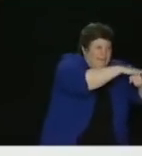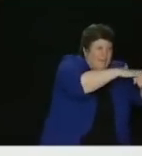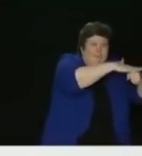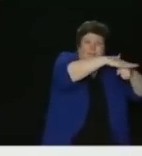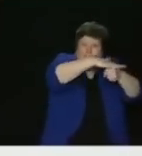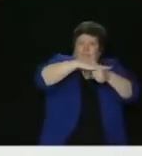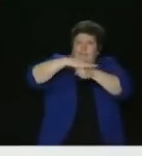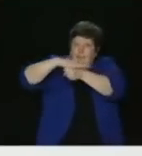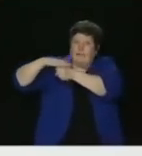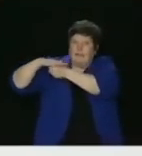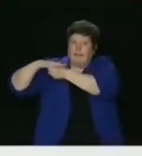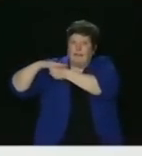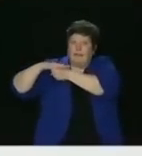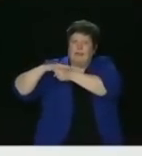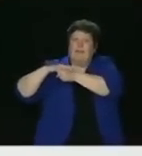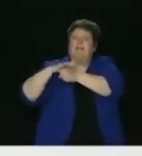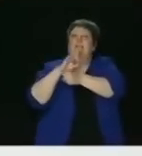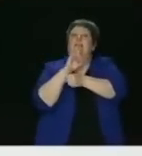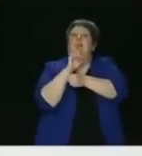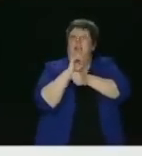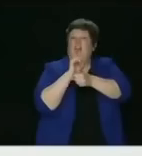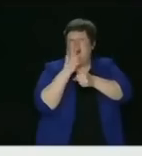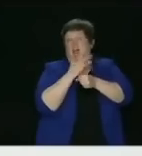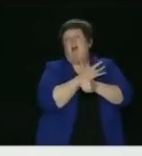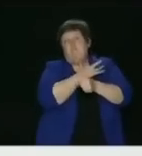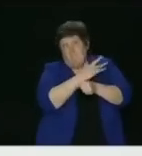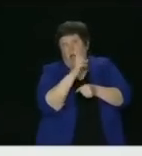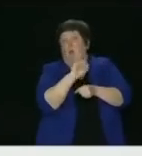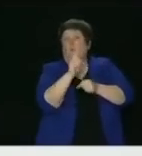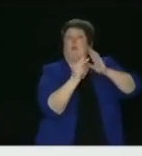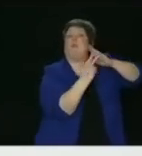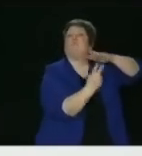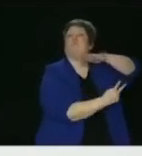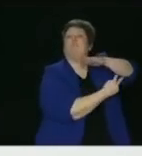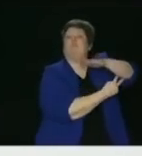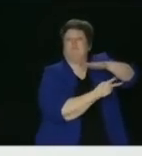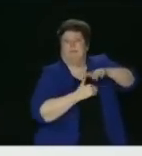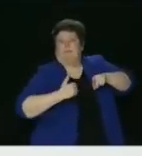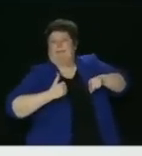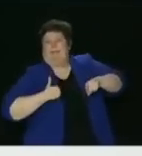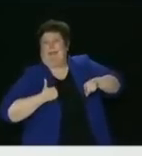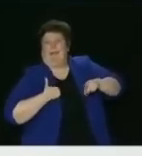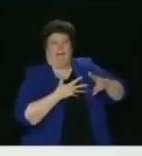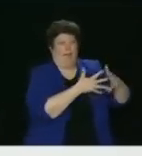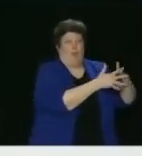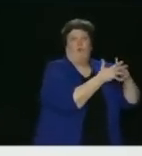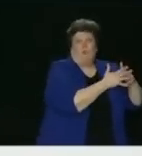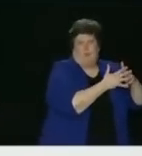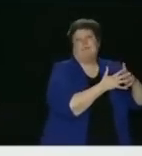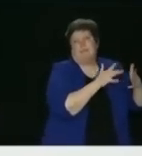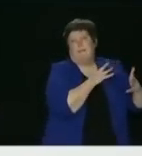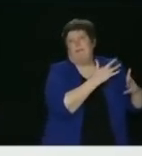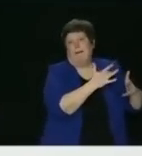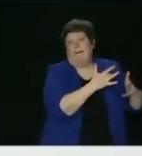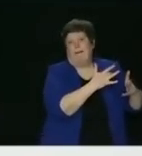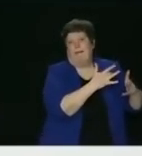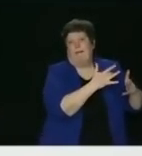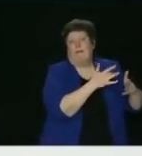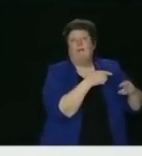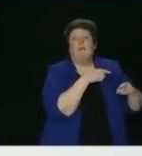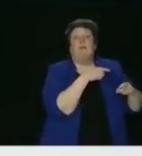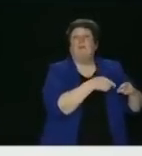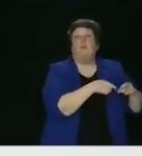places where there is a significant border crossing, where the local police of jurisdiction have no need